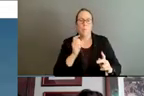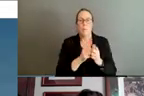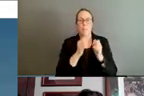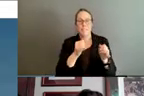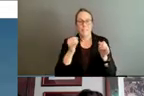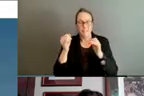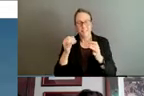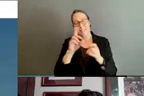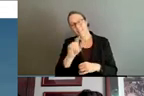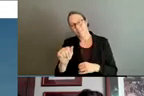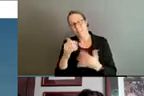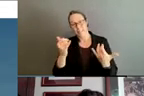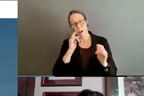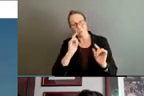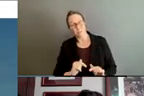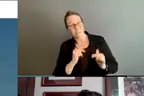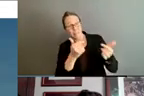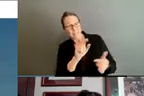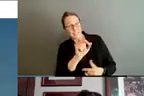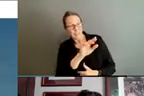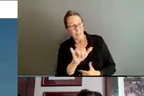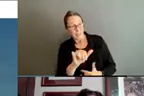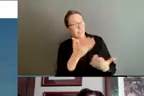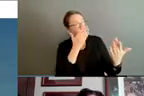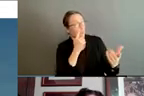turn it over to Tammy. Thank you for being here.